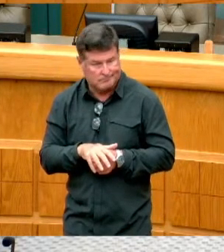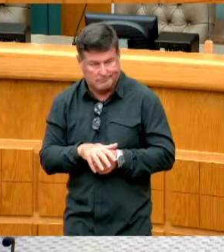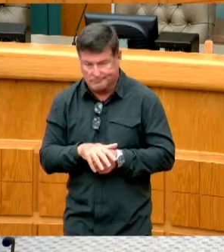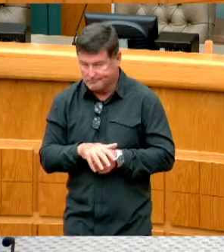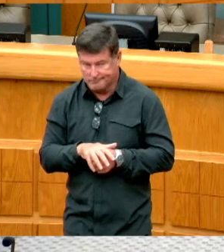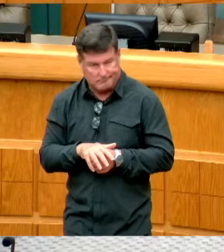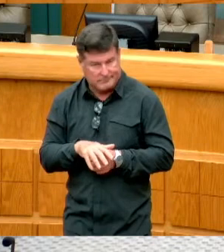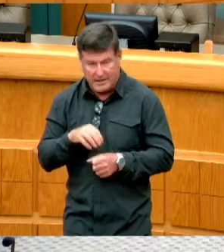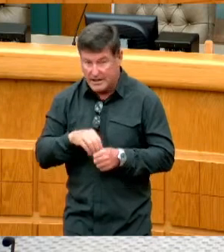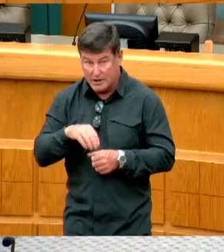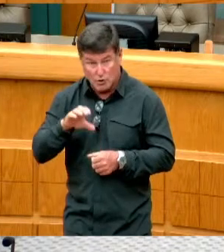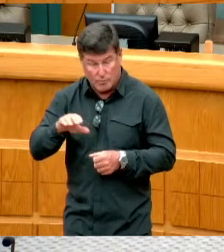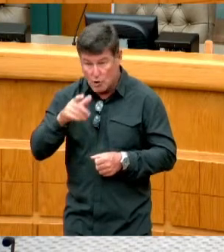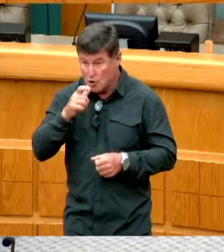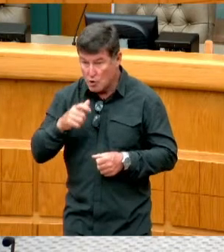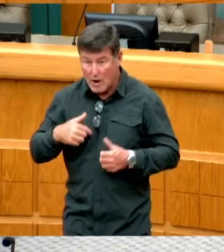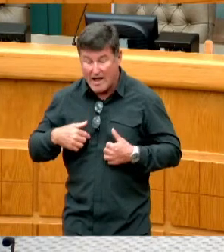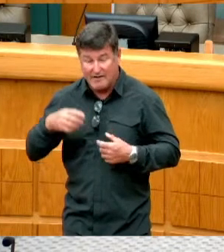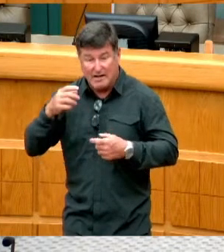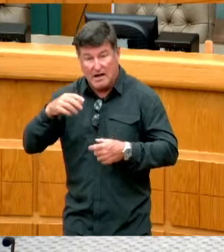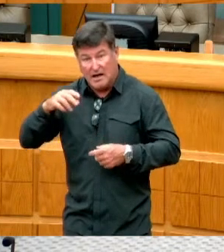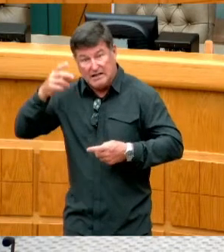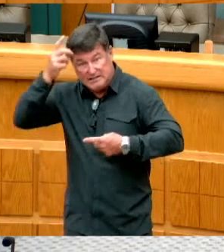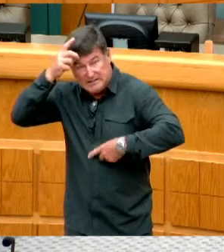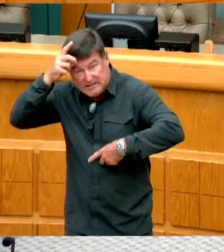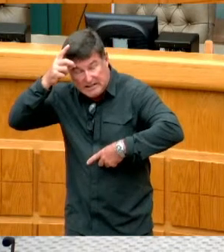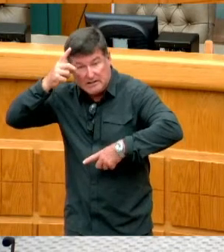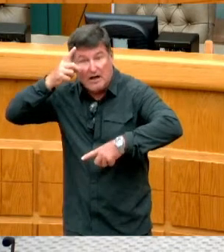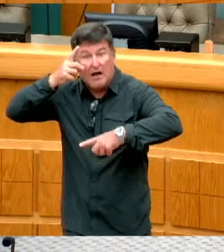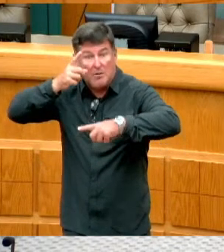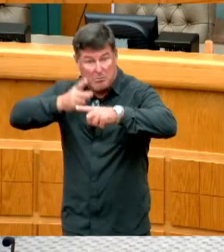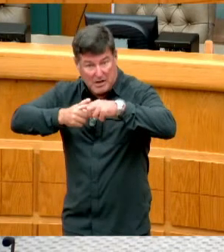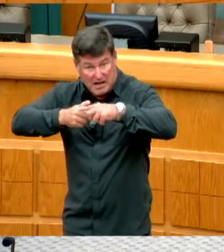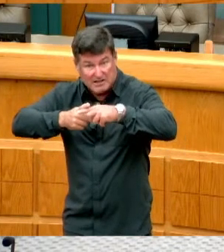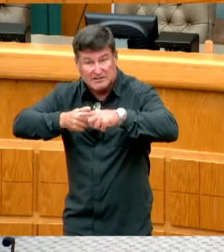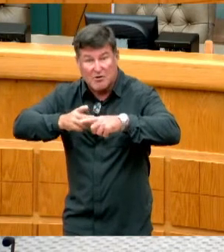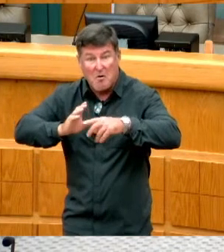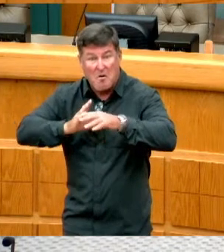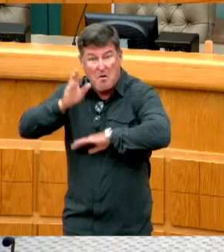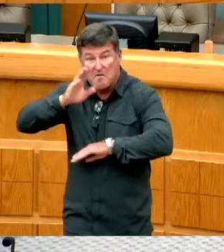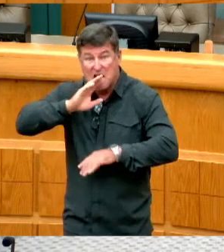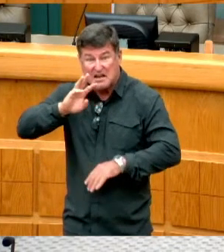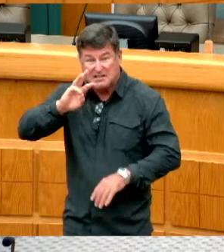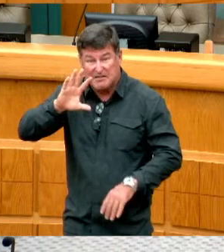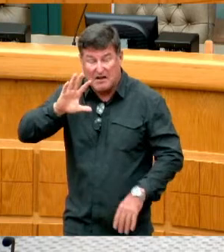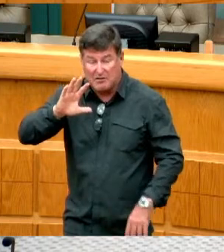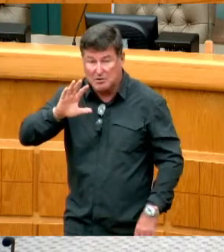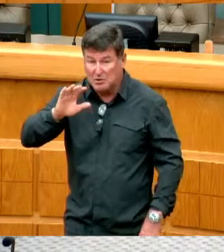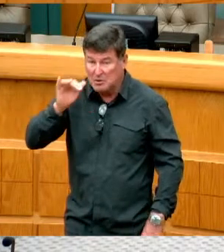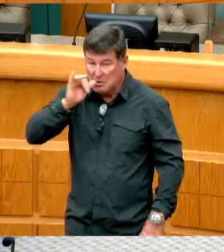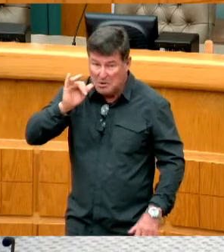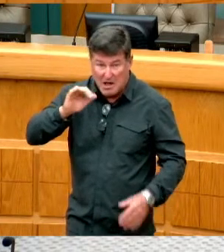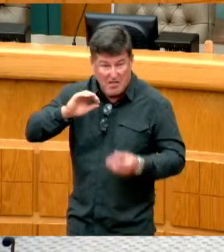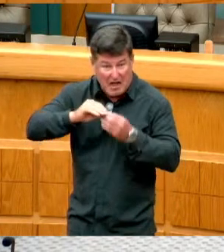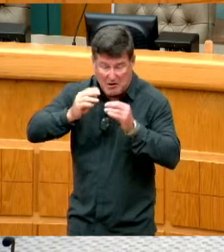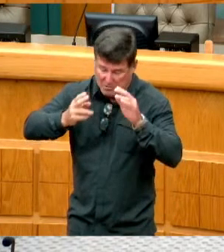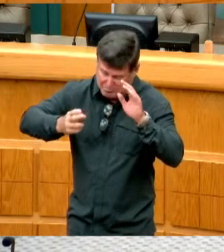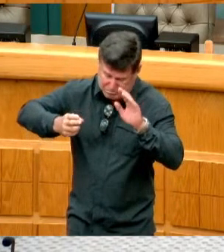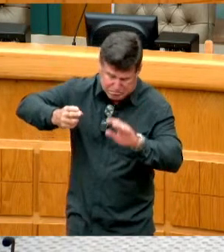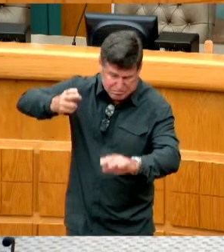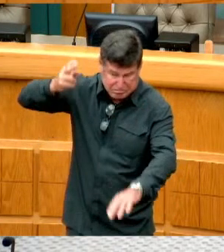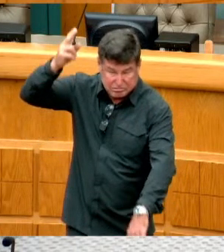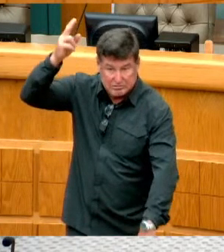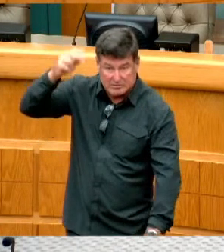complicating physical health conditions is enormous. In fact, how many times have we reiterated this